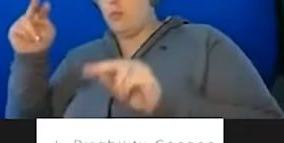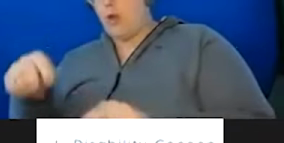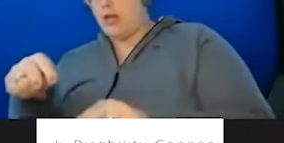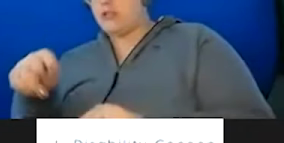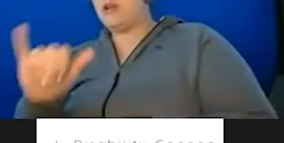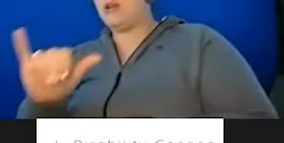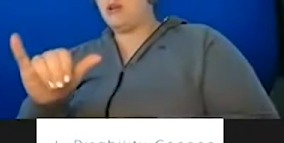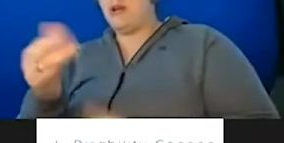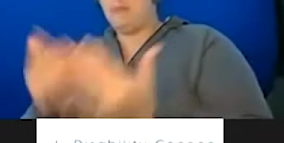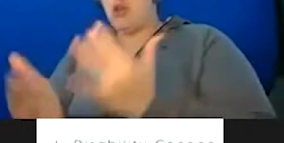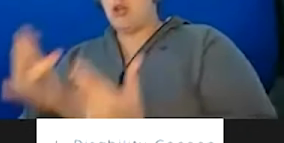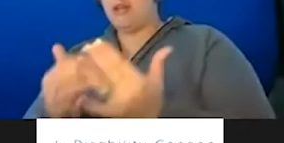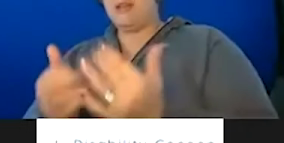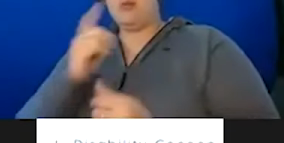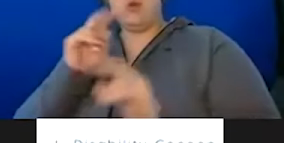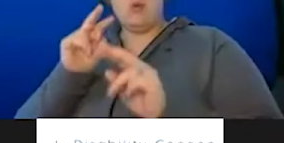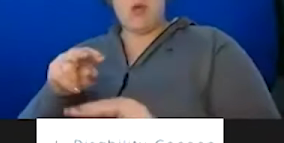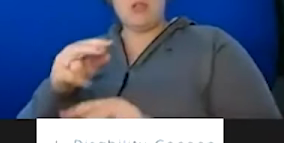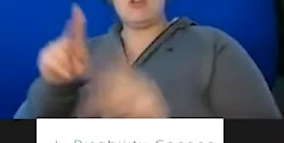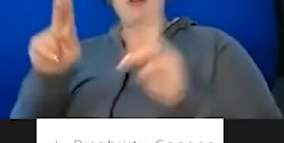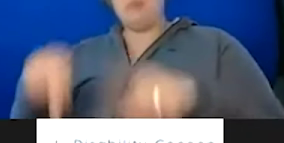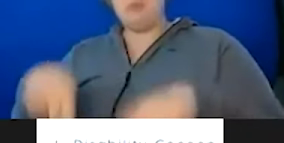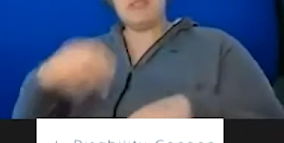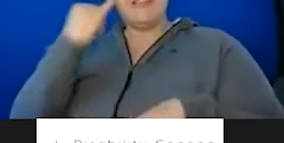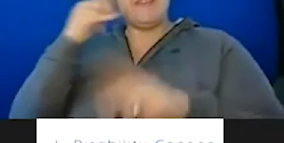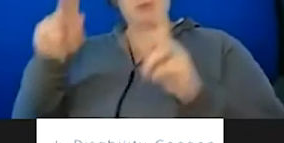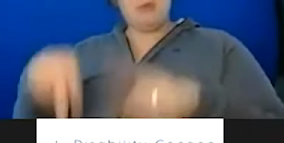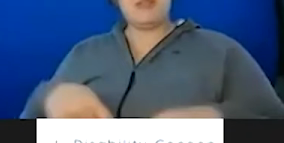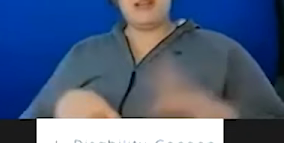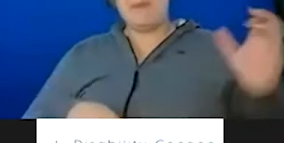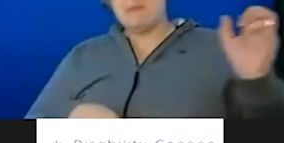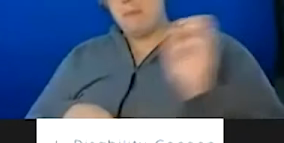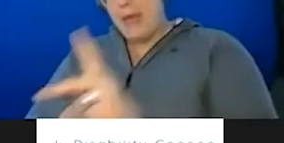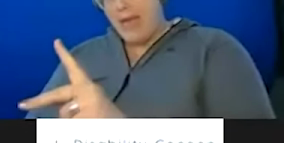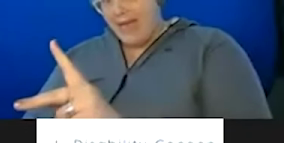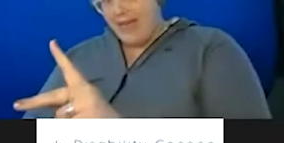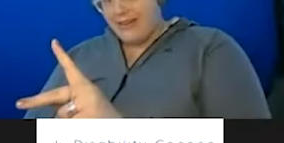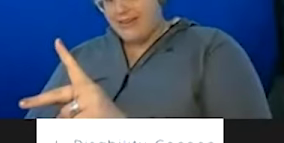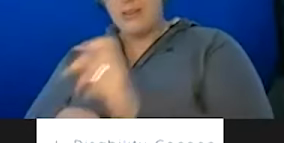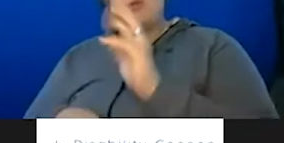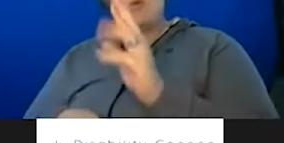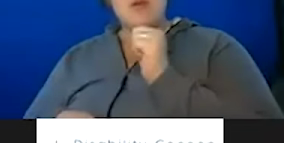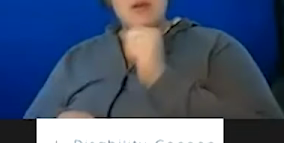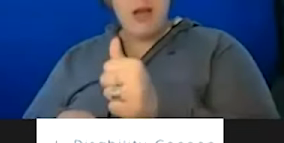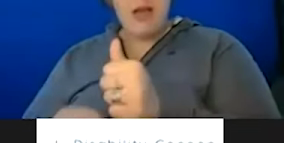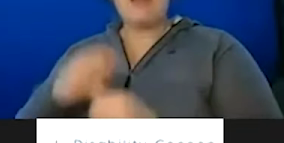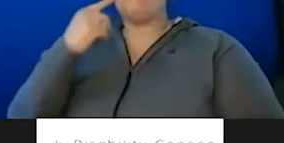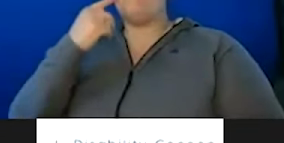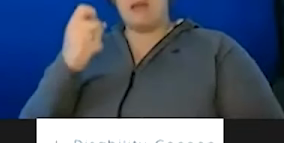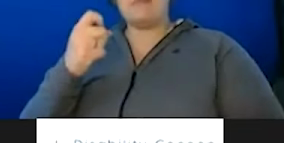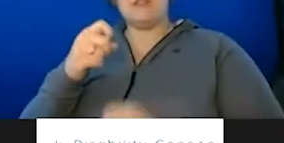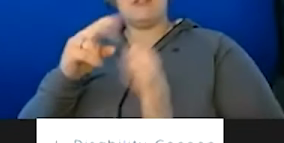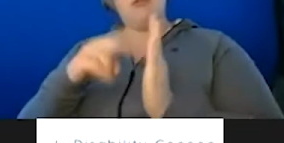knows if that's, or the iGuard stove knows if that's happening, is because the motion detector is picking up on motion near the stove. So